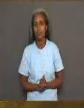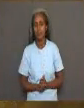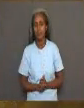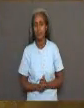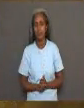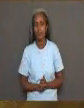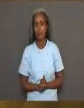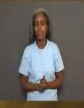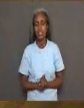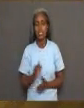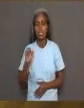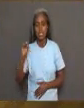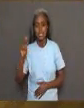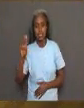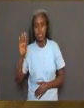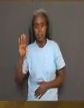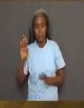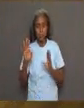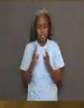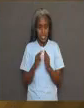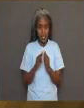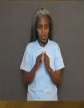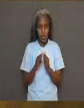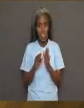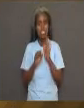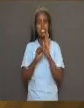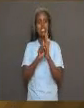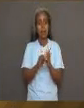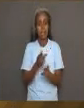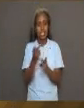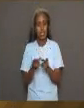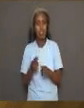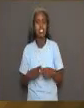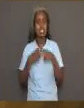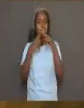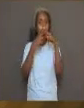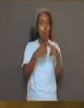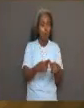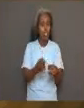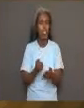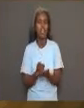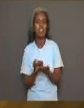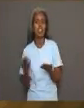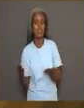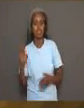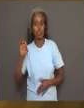A subset of sample space is called an event.